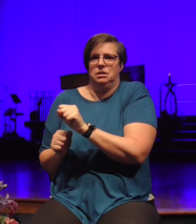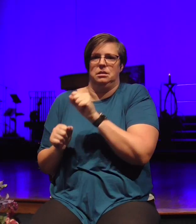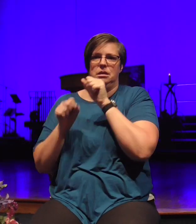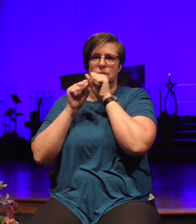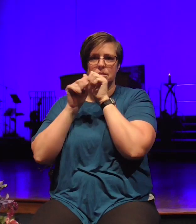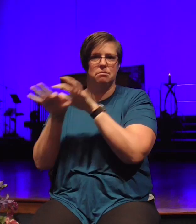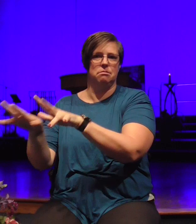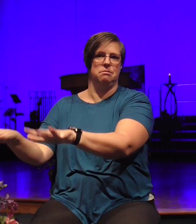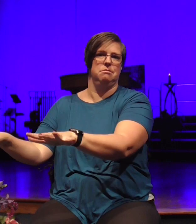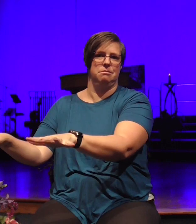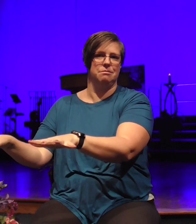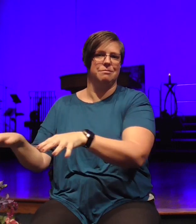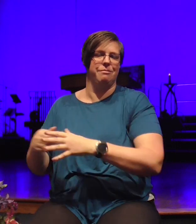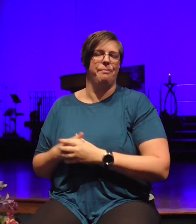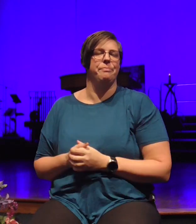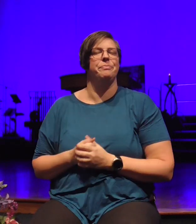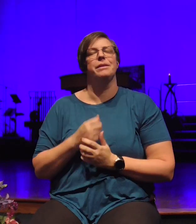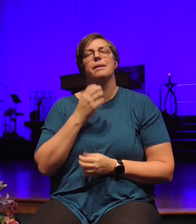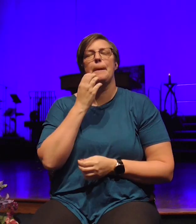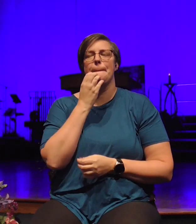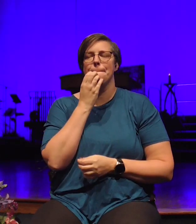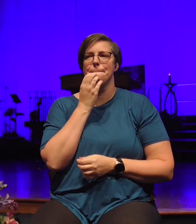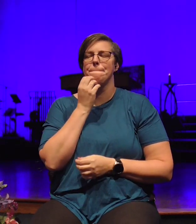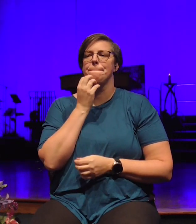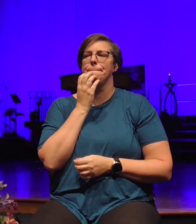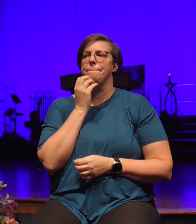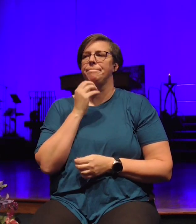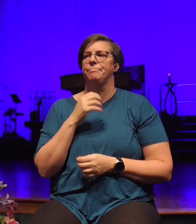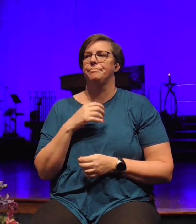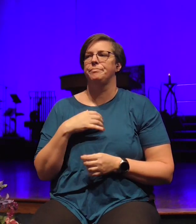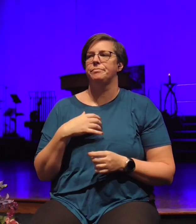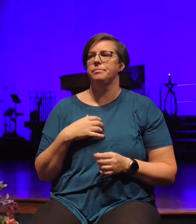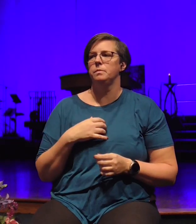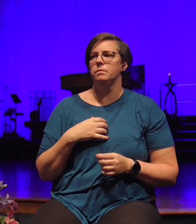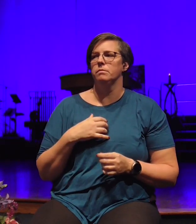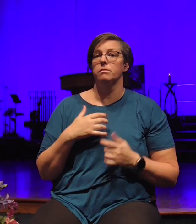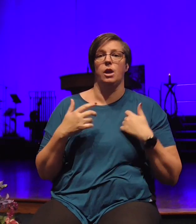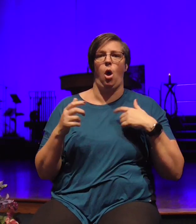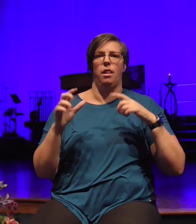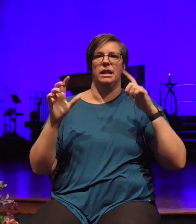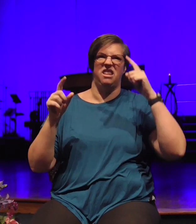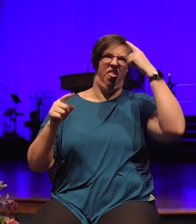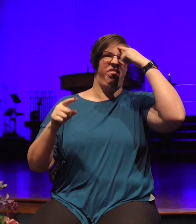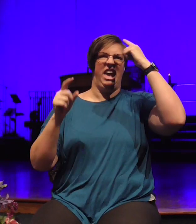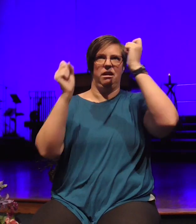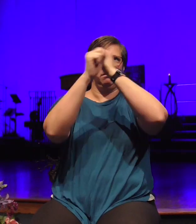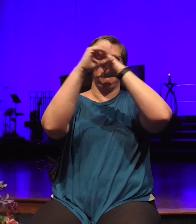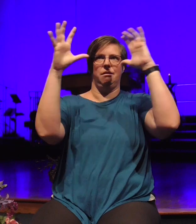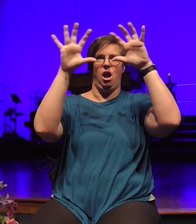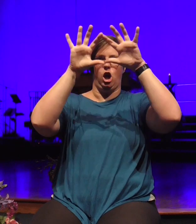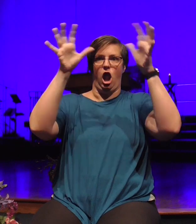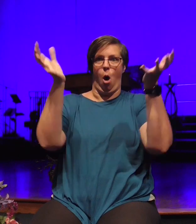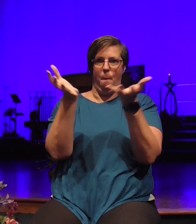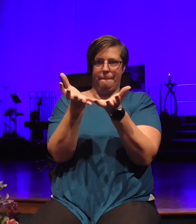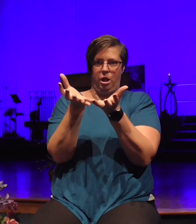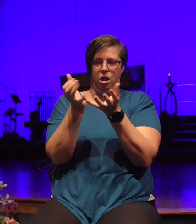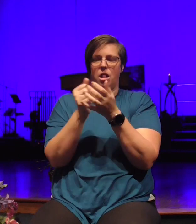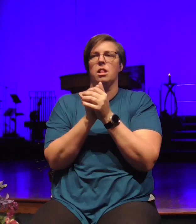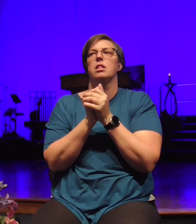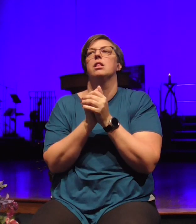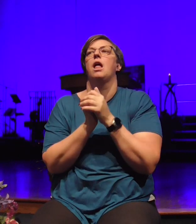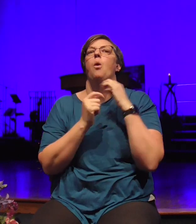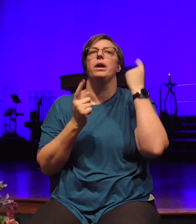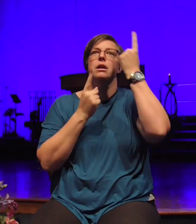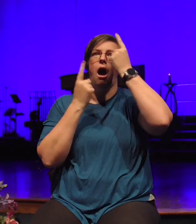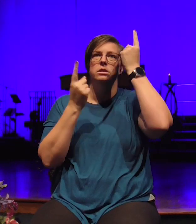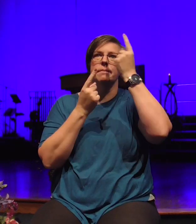breathe that back and out. And let us go global for just a moment as we contemplate people who are